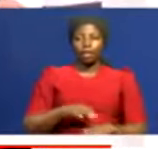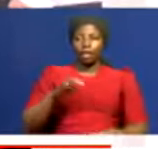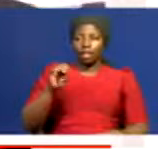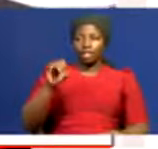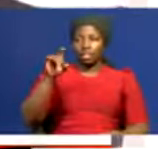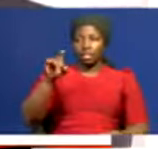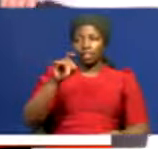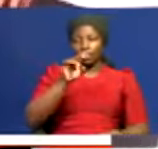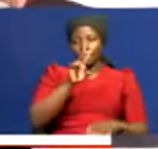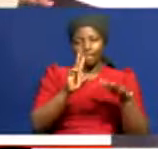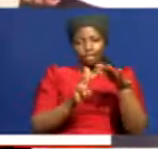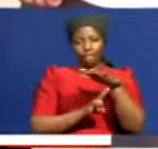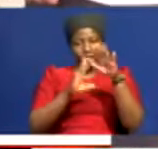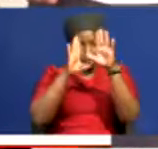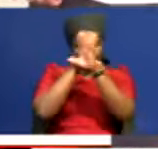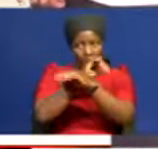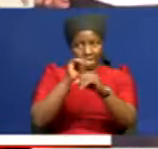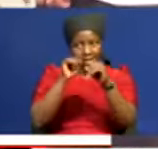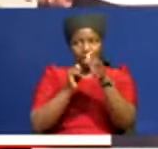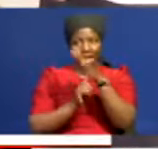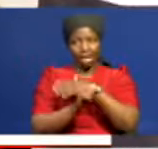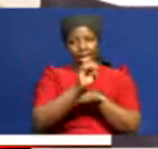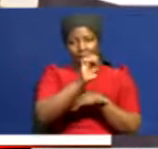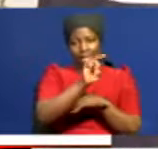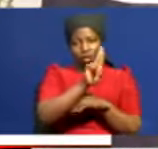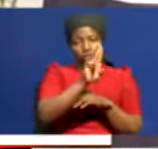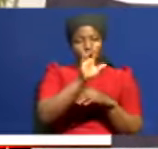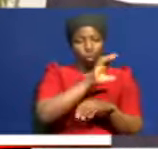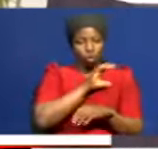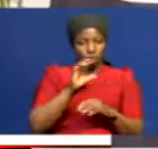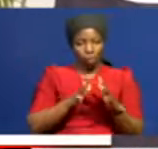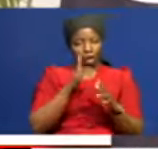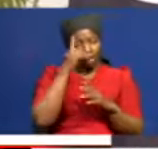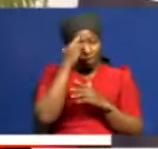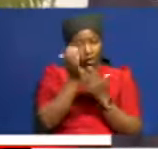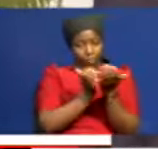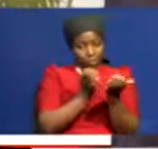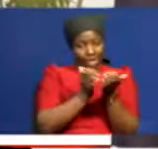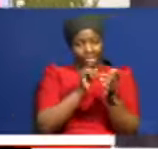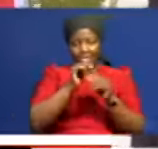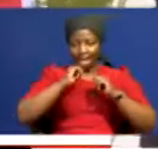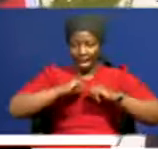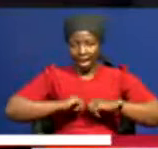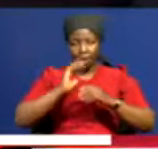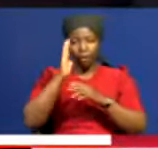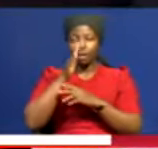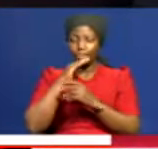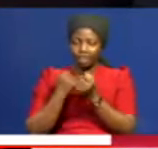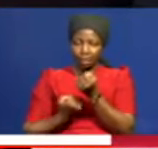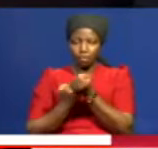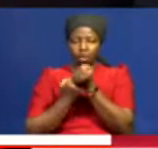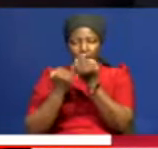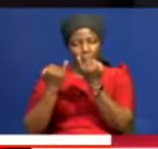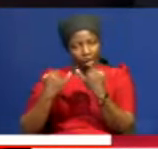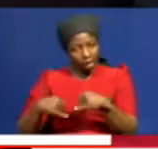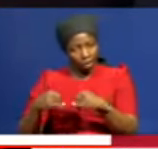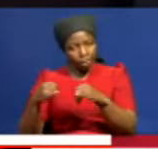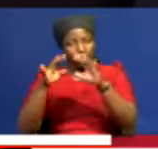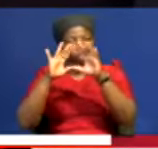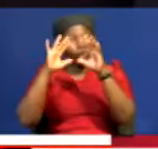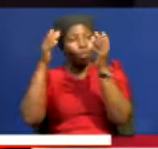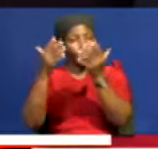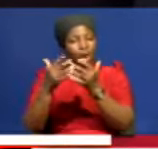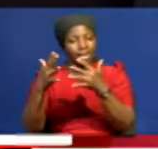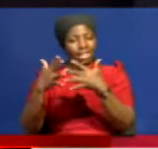President and the European Union Commissioner for Trade, the agreement will be directly supported by the implementation of the Global